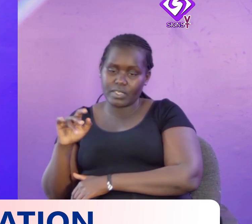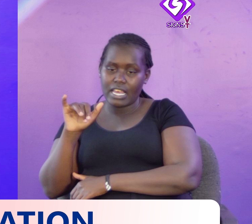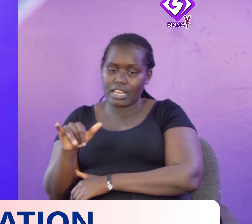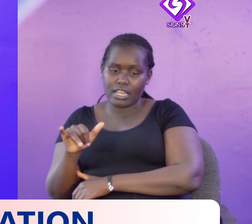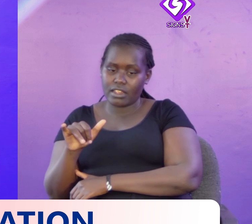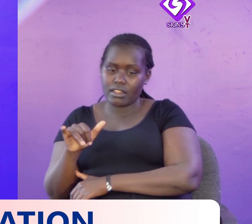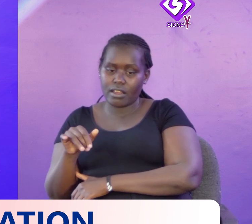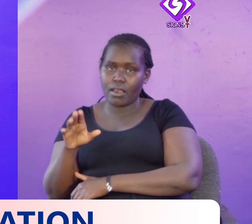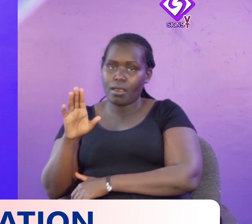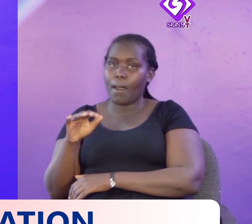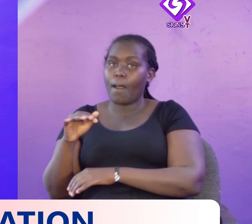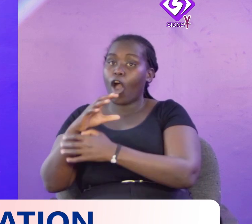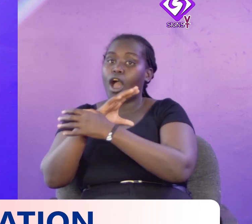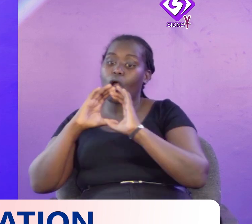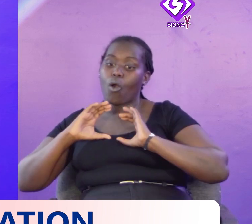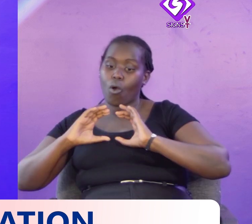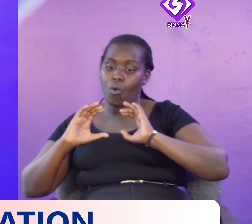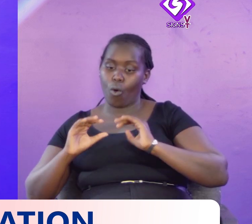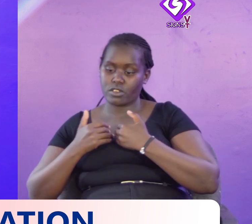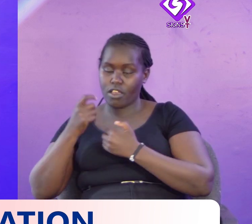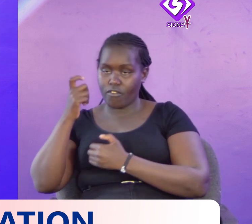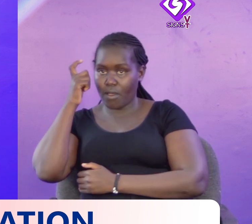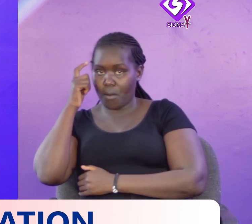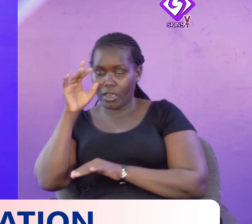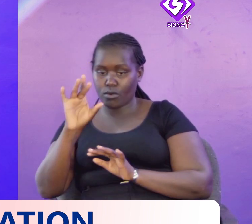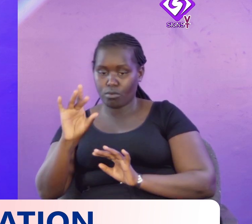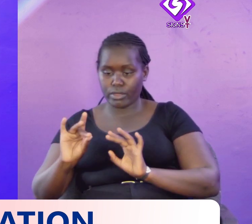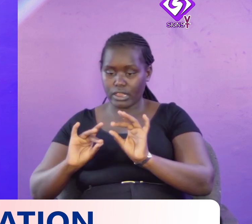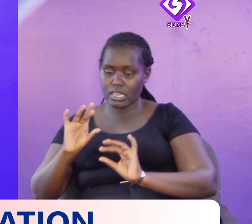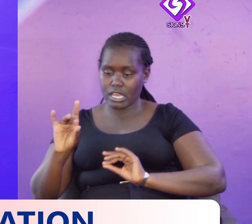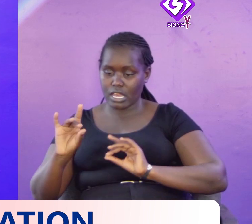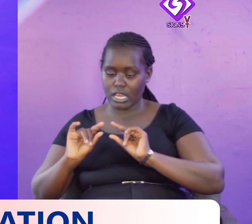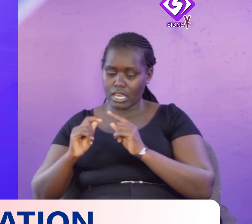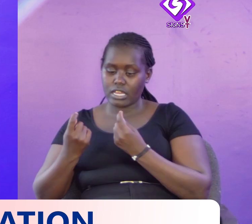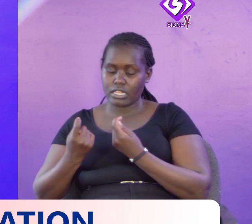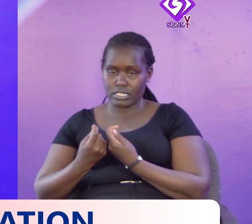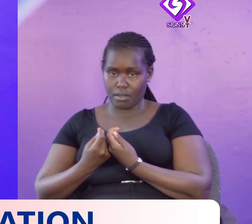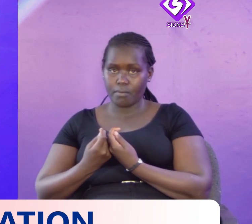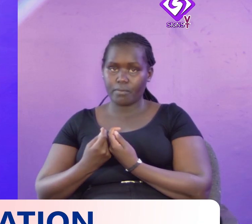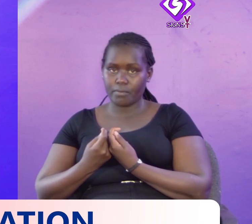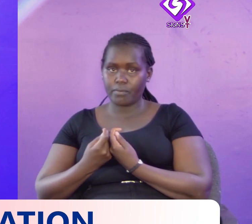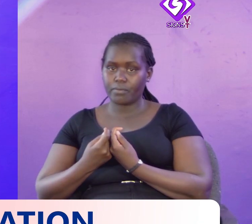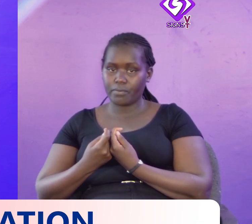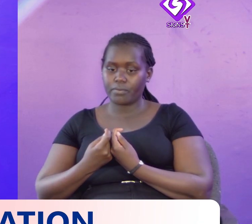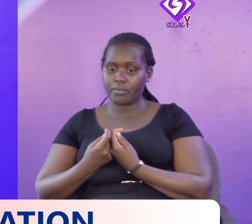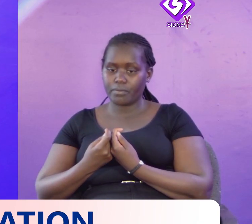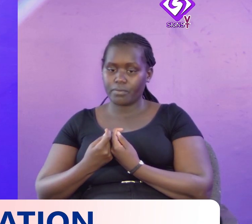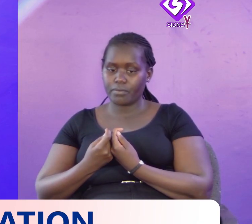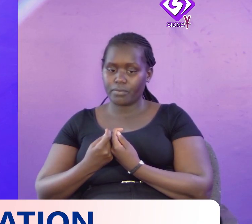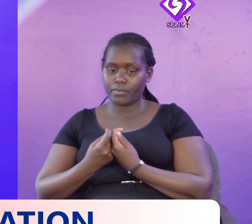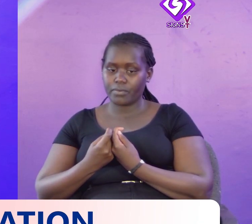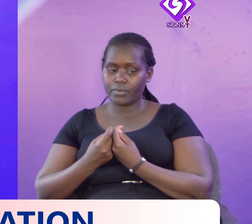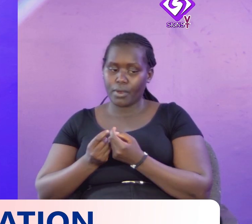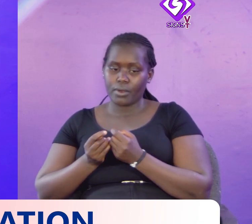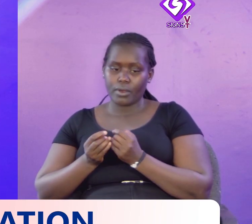Benedict McCarthy put his mind on selecting a team. No wonder they impressed